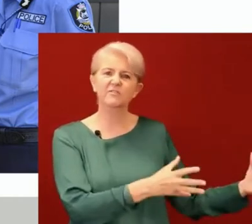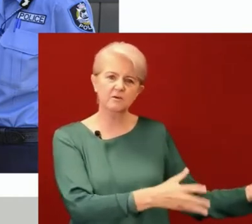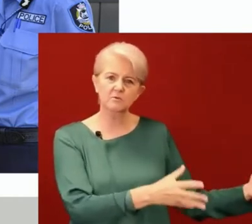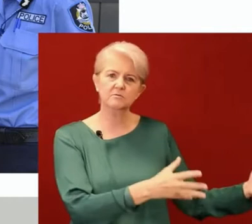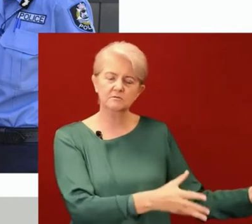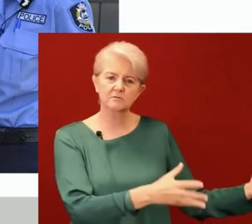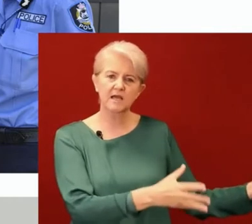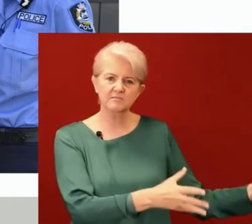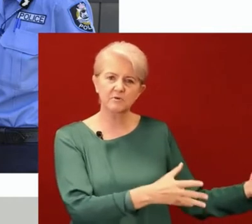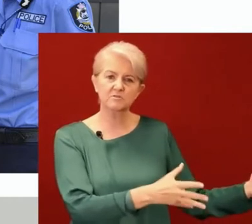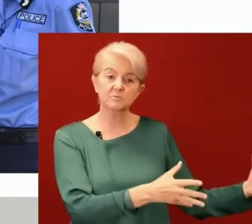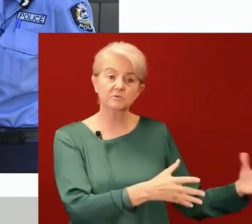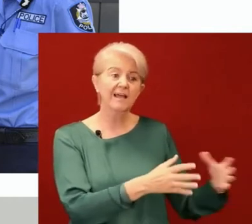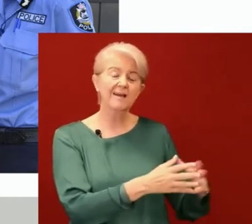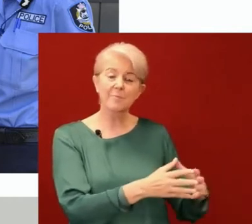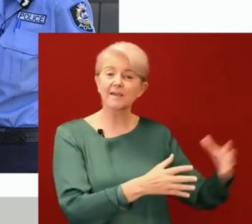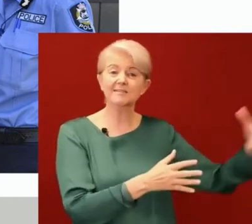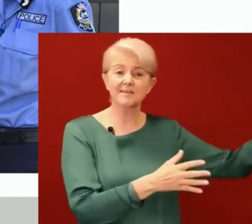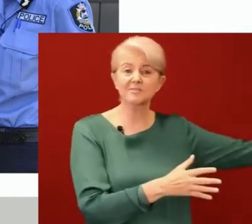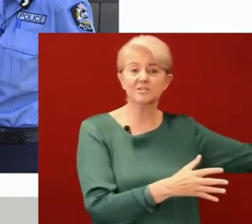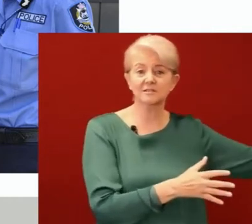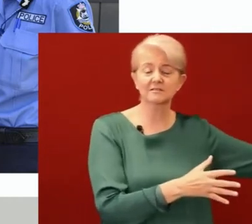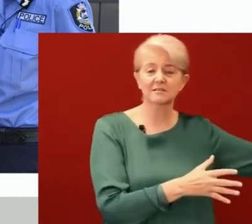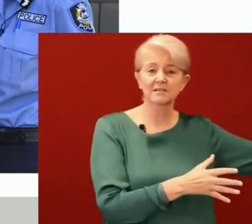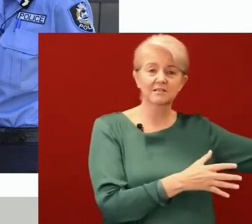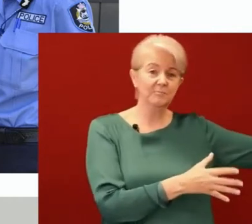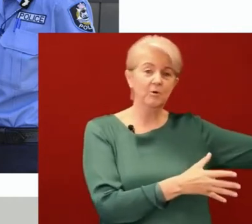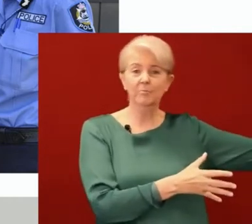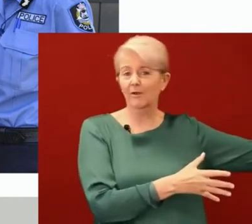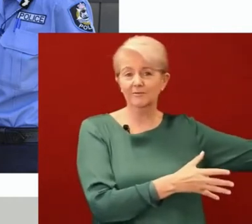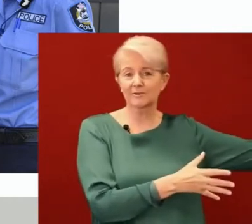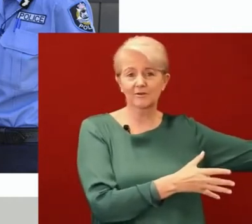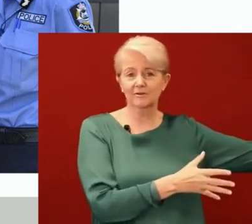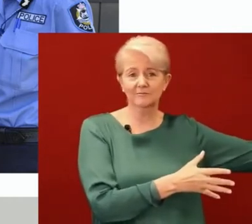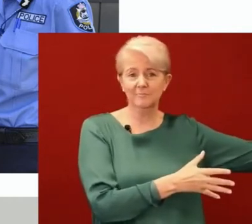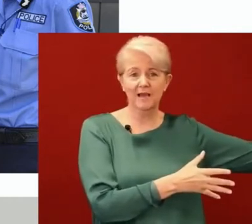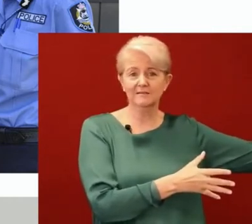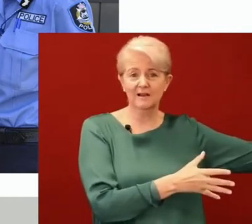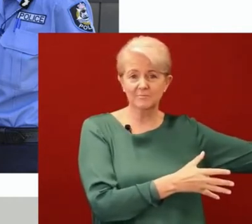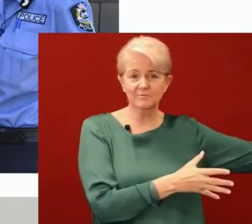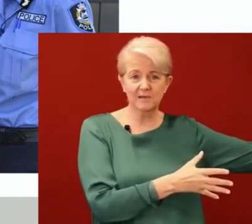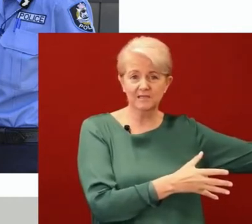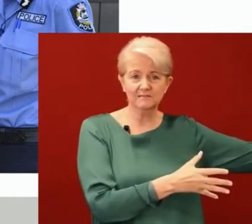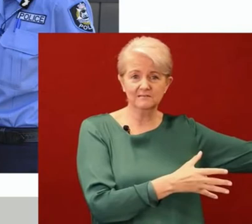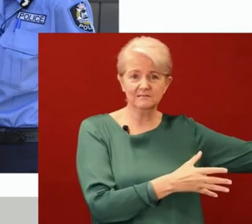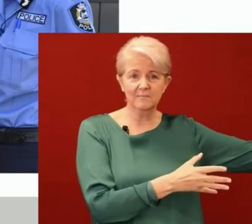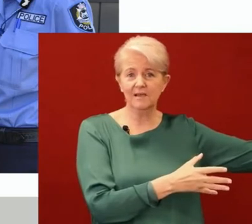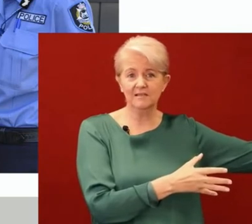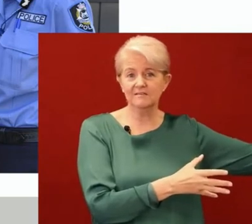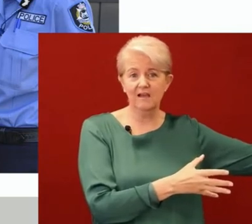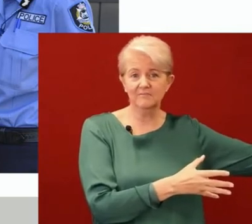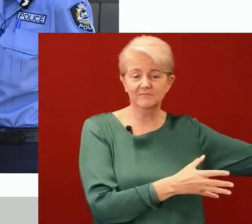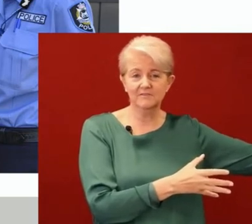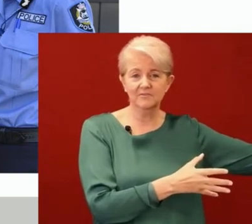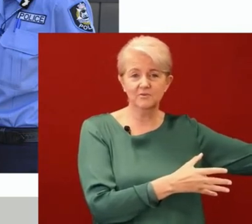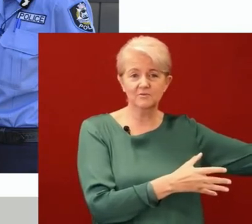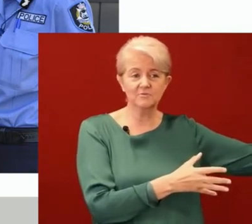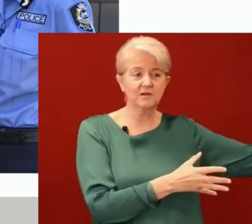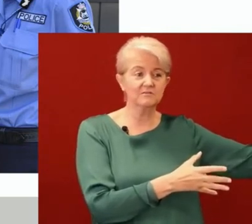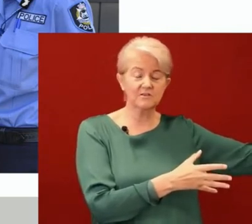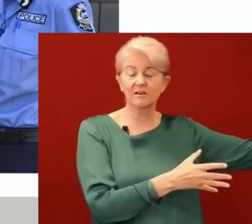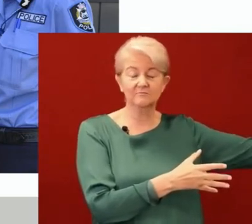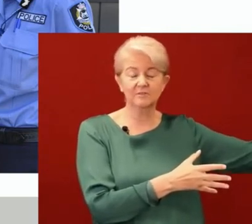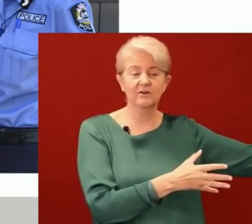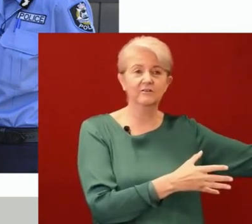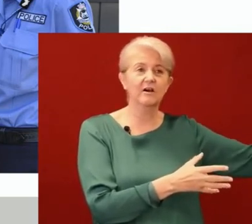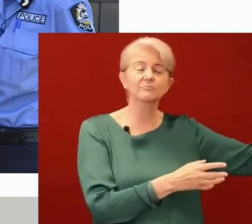as difficult as possible. And by extension, the poor bloke that got partnered up with me, they made his life difficult as